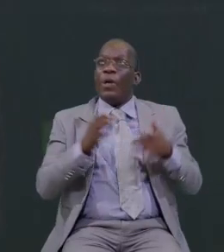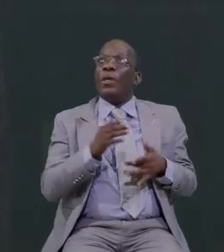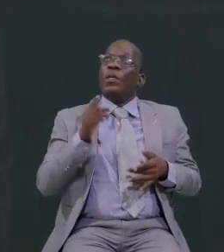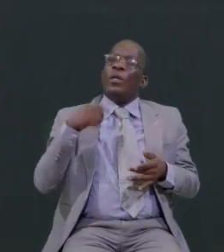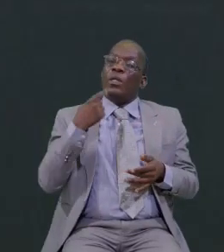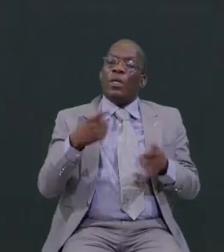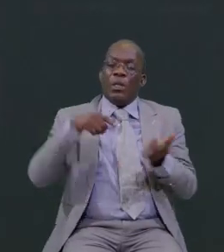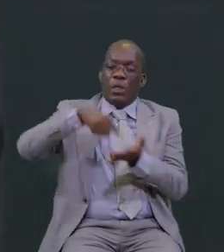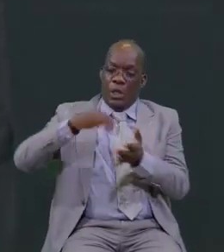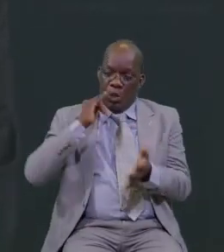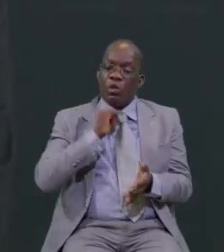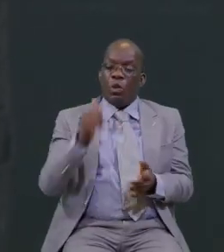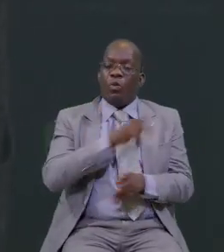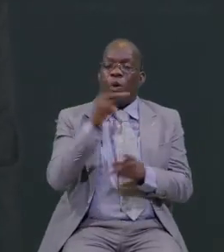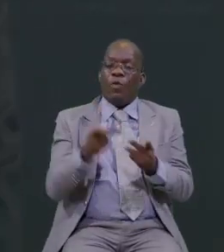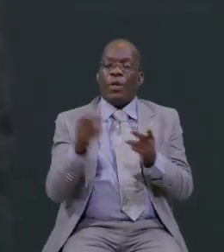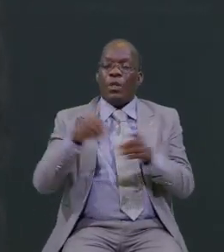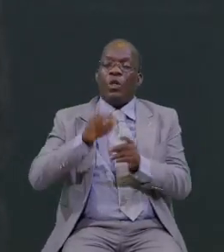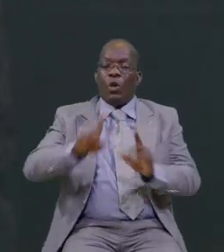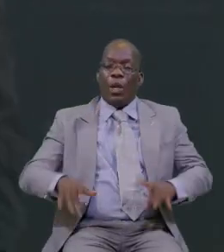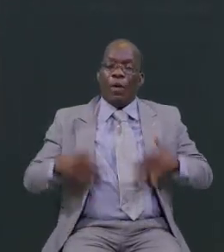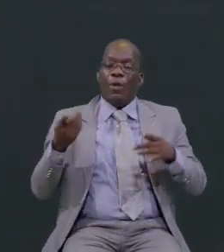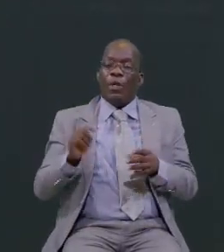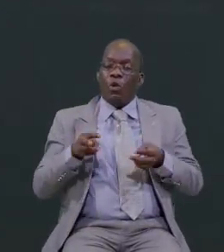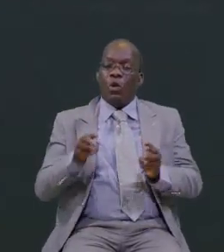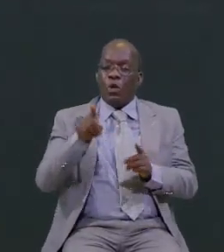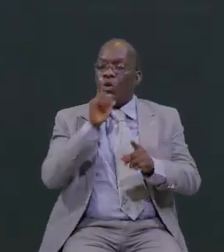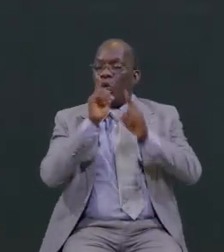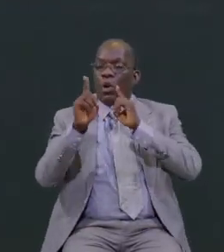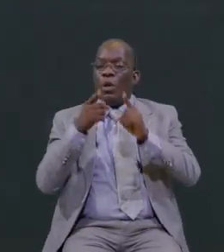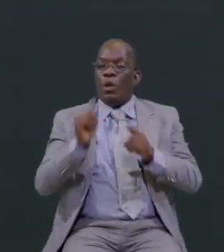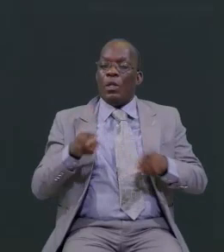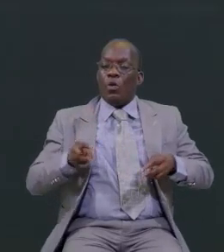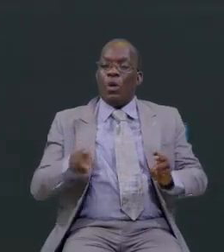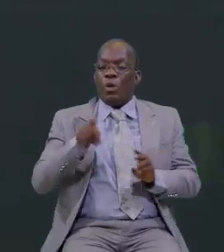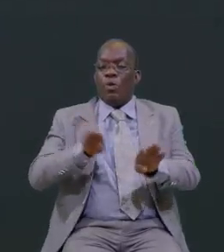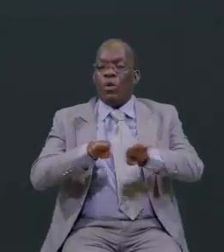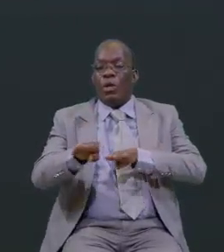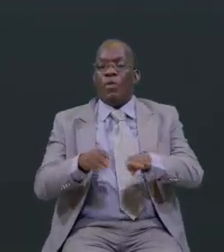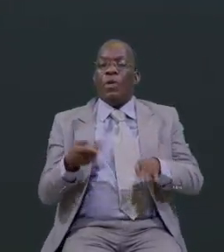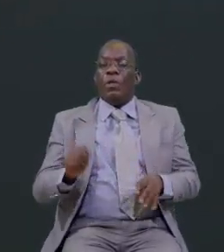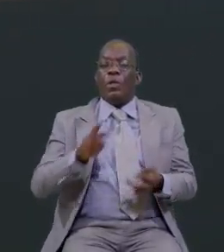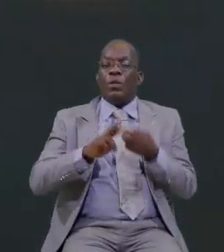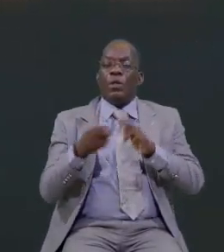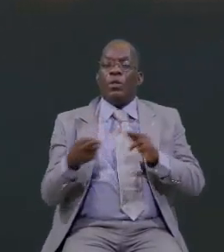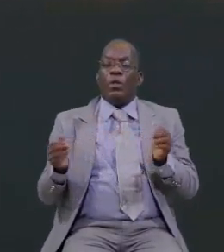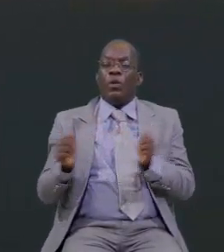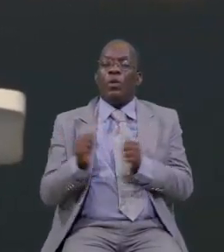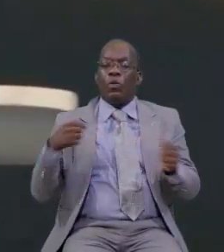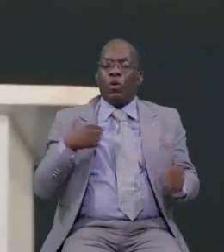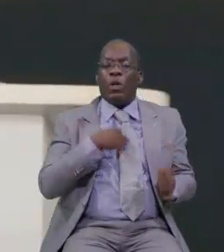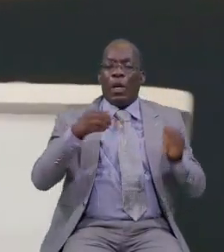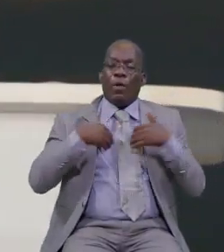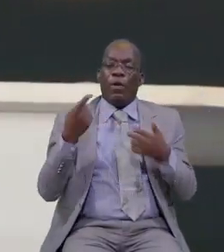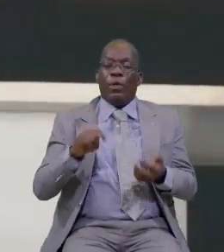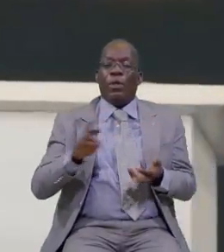we talk, the way we act, the relationships we have, the interactions we have,